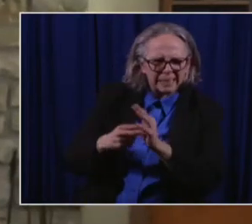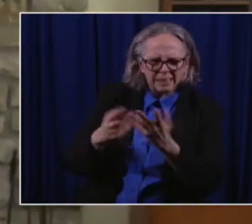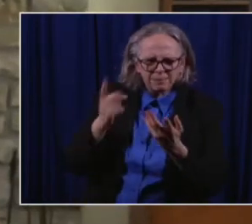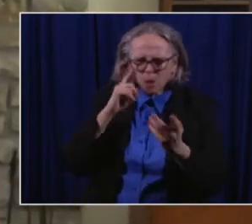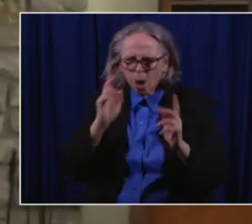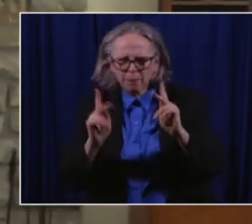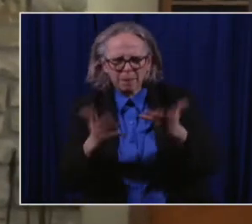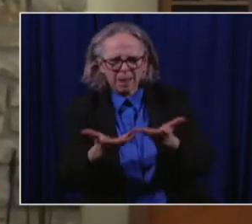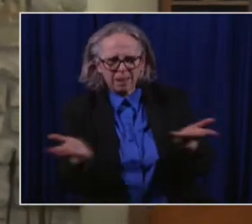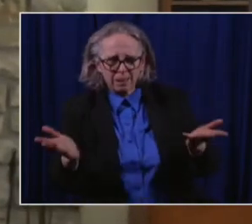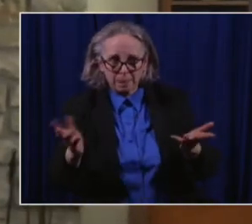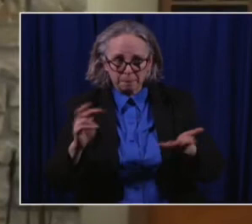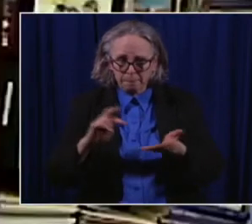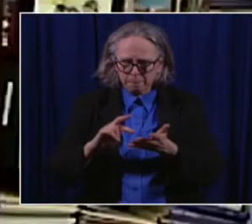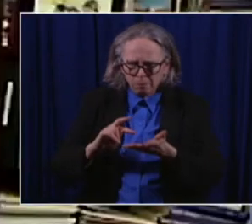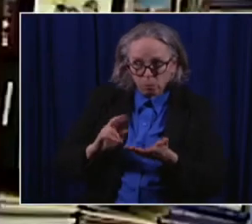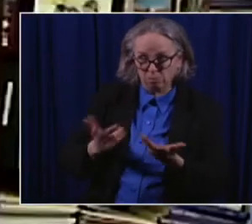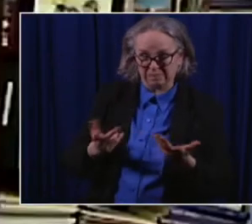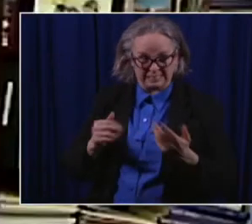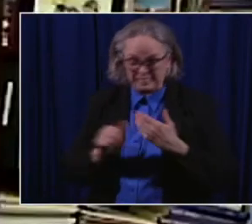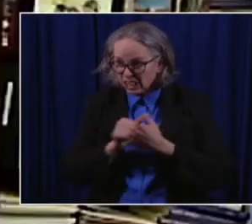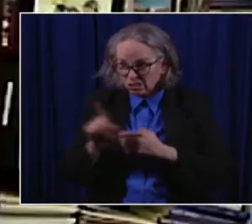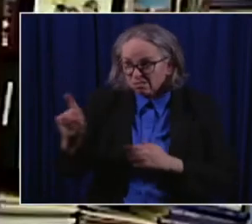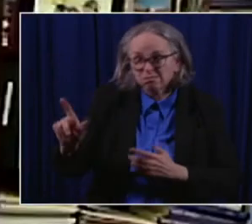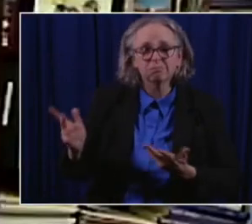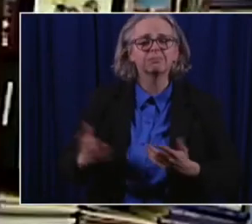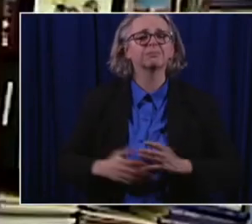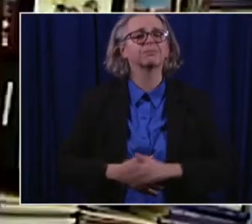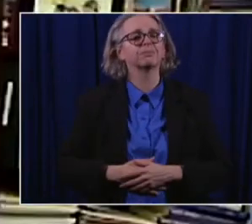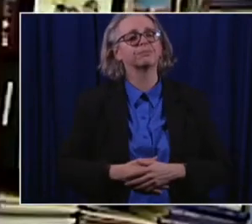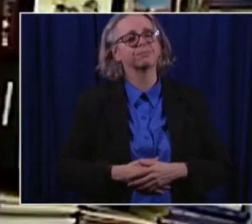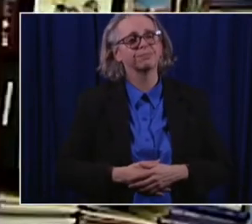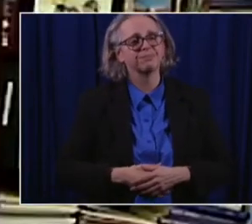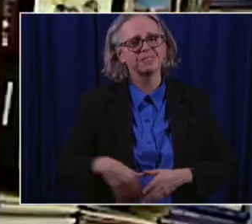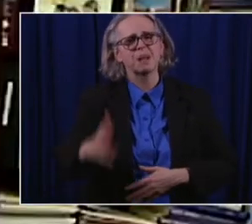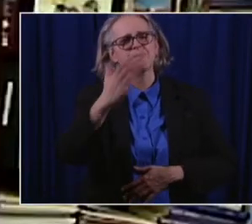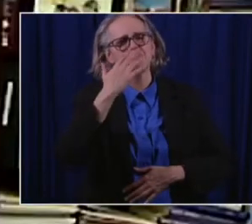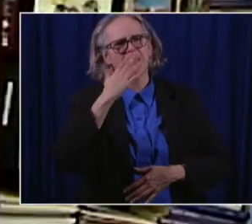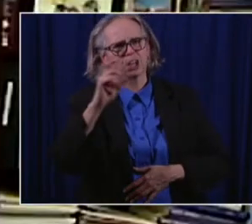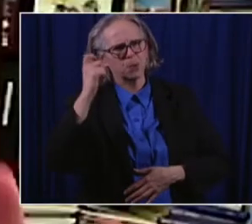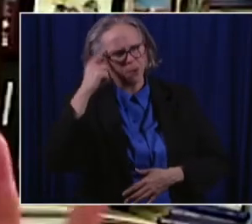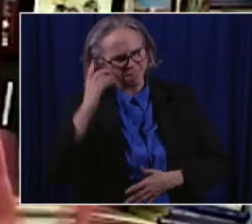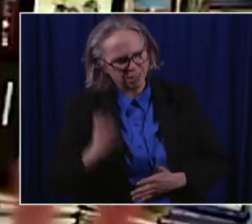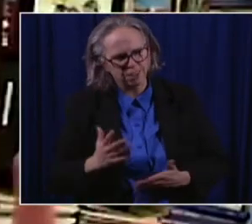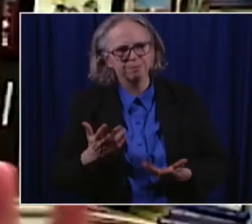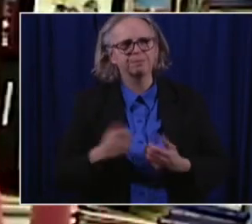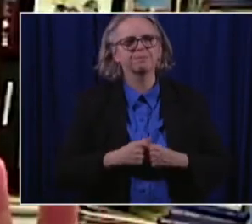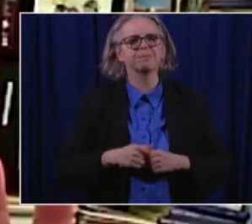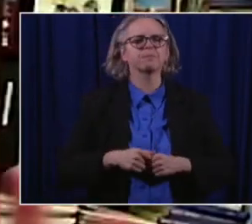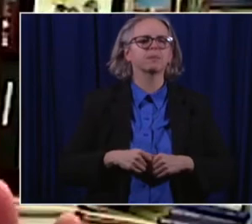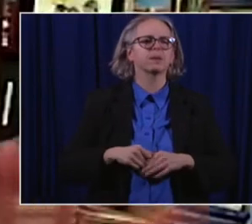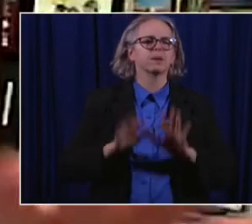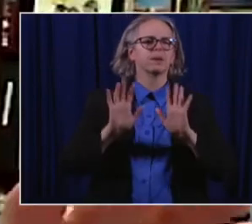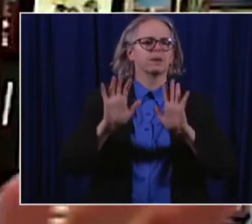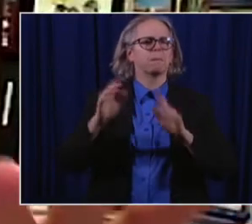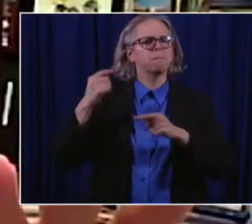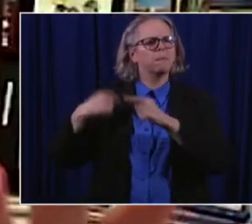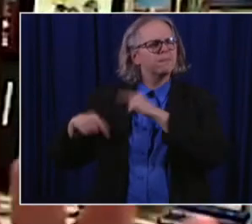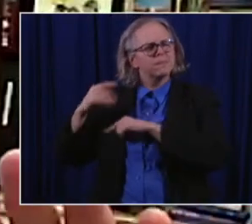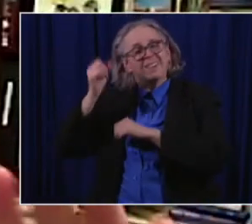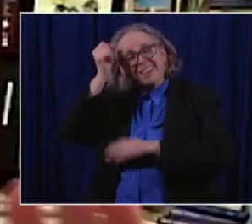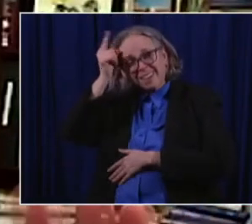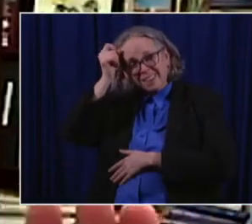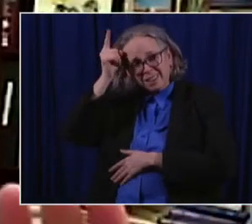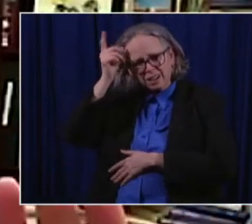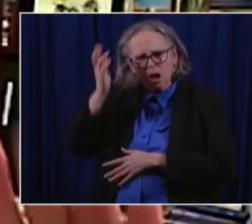mean. Sure. Thank you, Governor. So as we've described this color-coded map in the past, we've talked that some of the indicators are leading indicators.